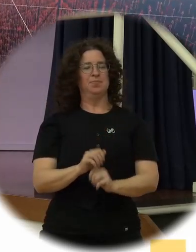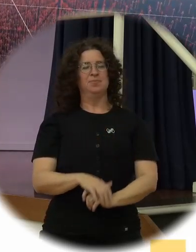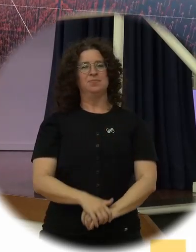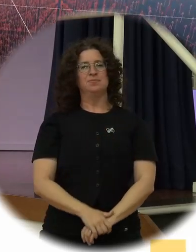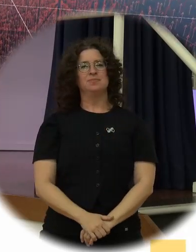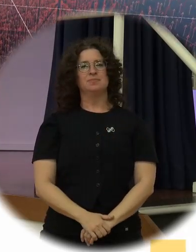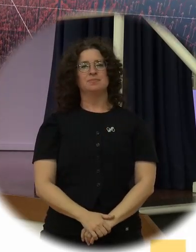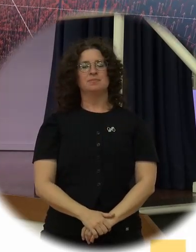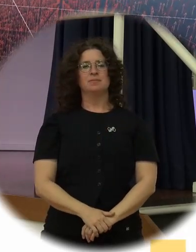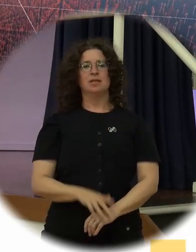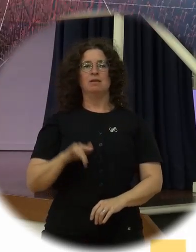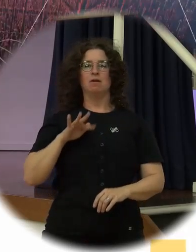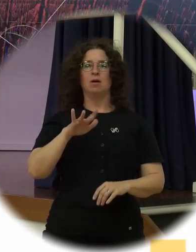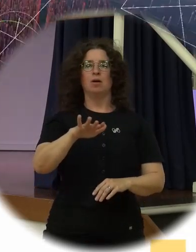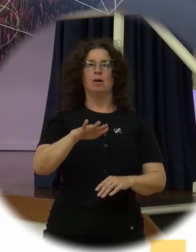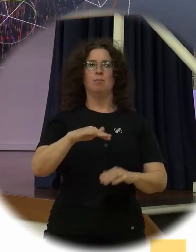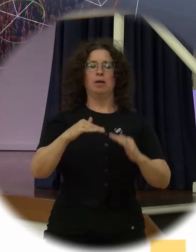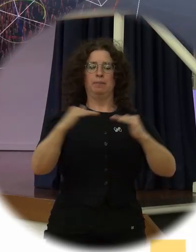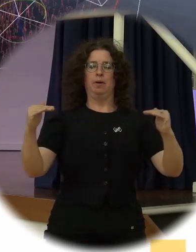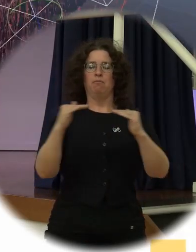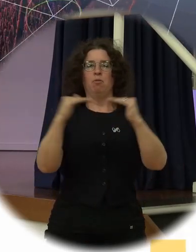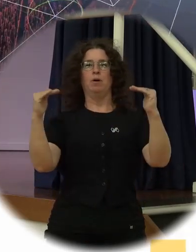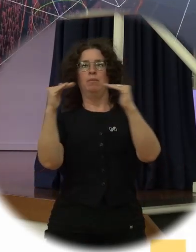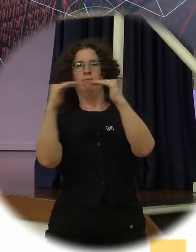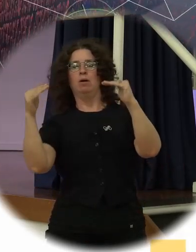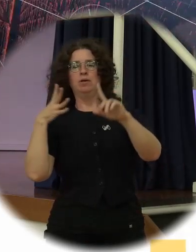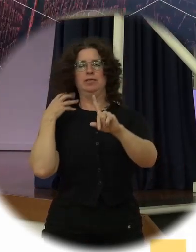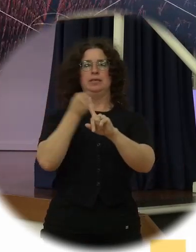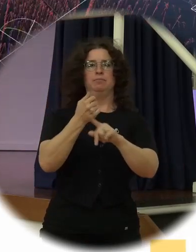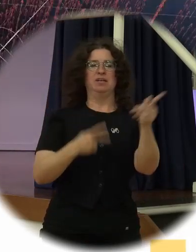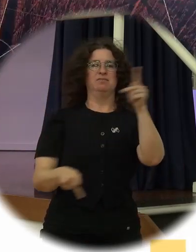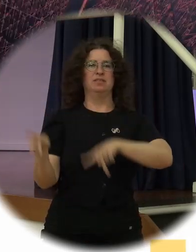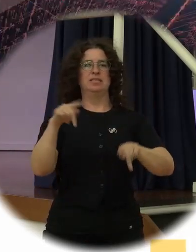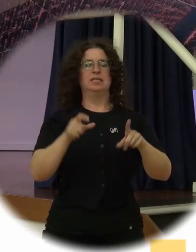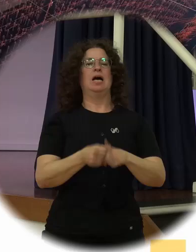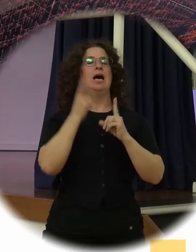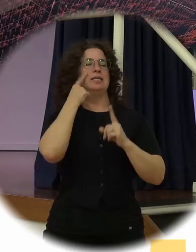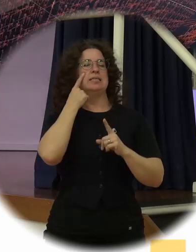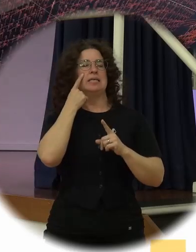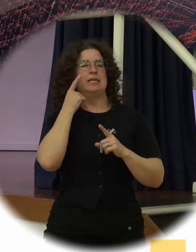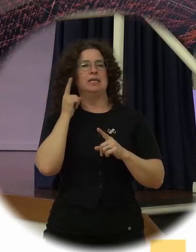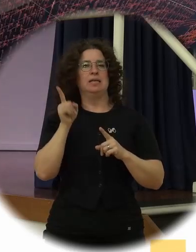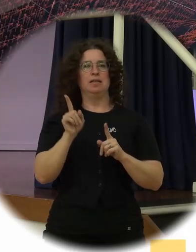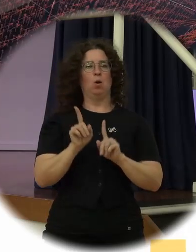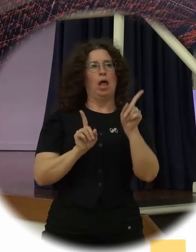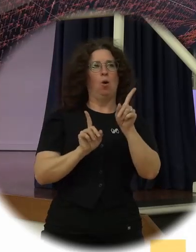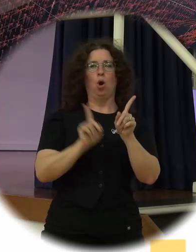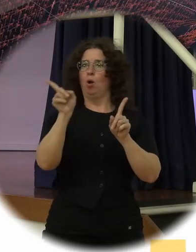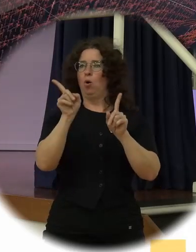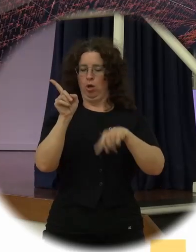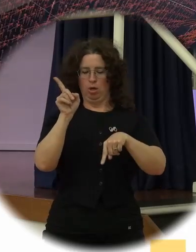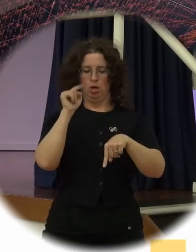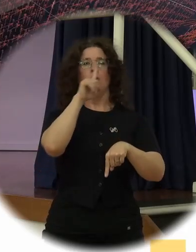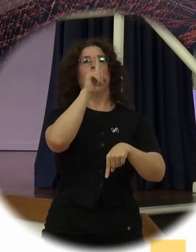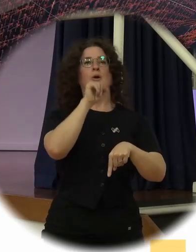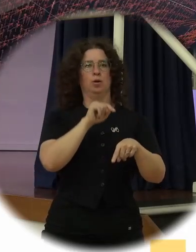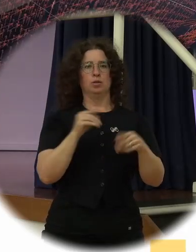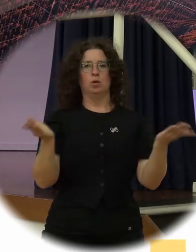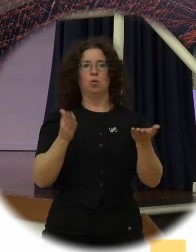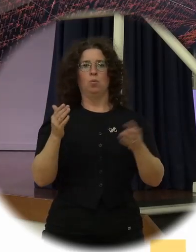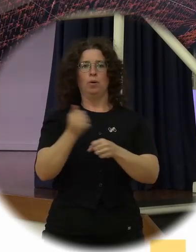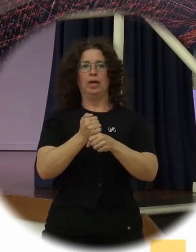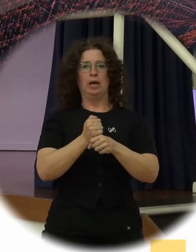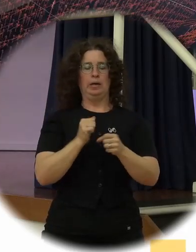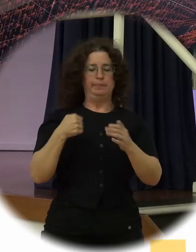But it has multiple platforms that are affecting each of the physics. It's a little hard to tell, but those are all arrows, and they're pointing which way is the car going to